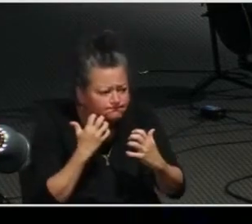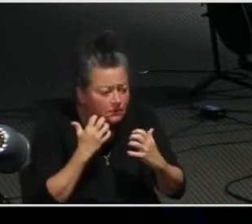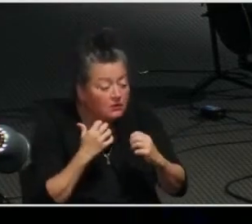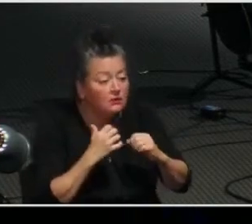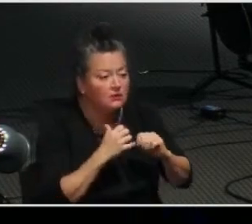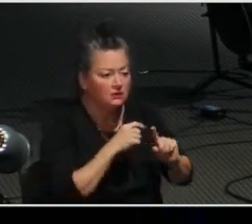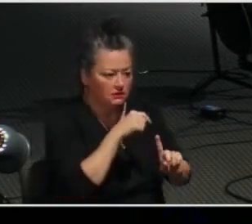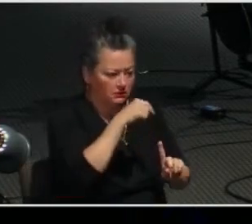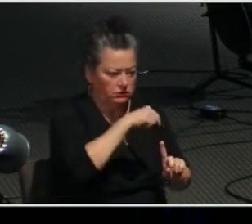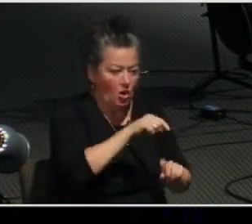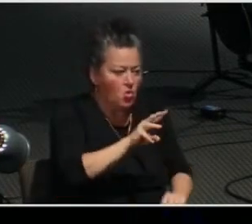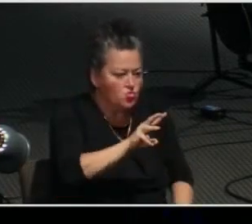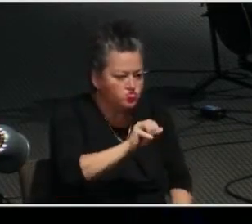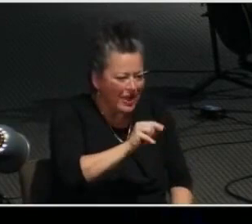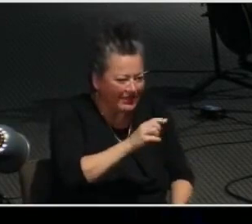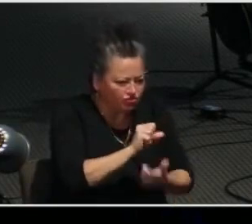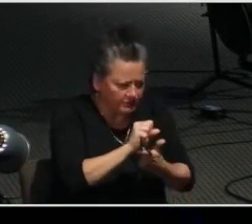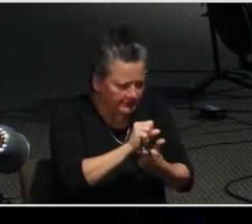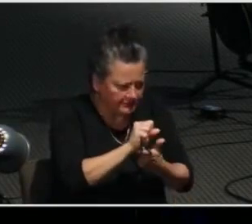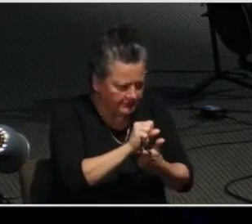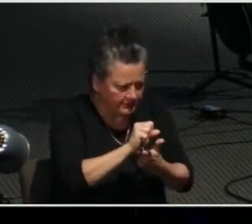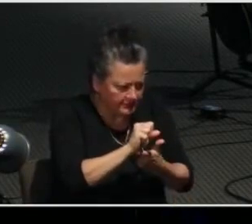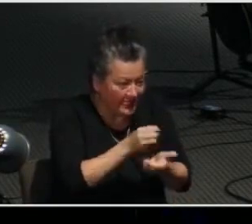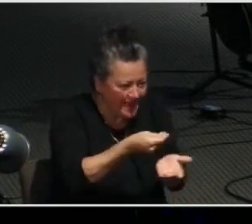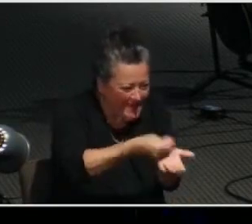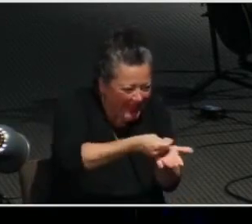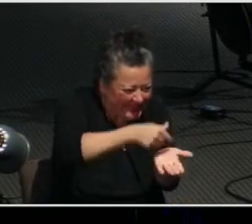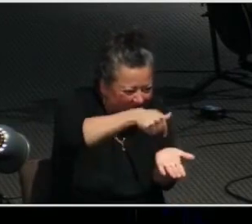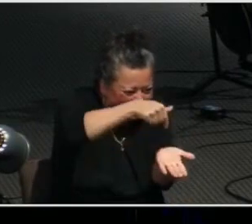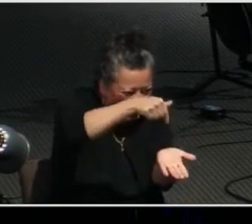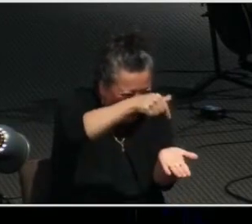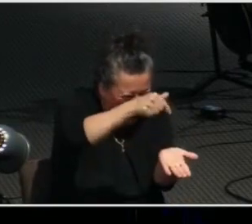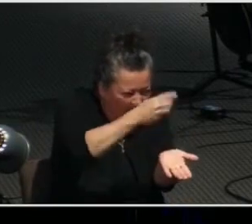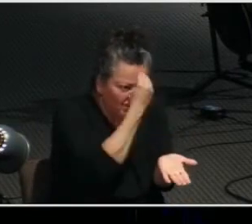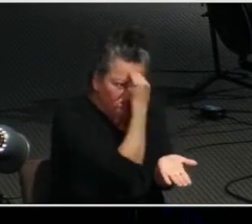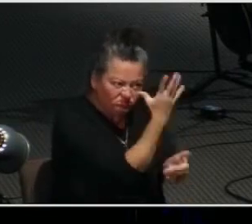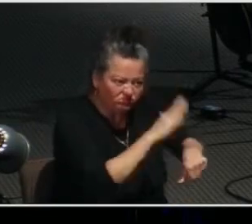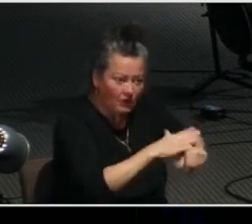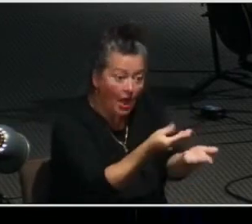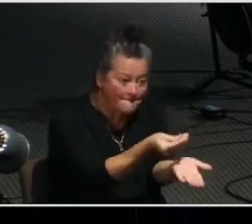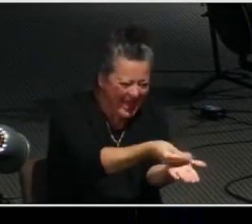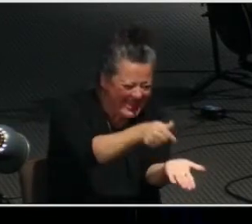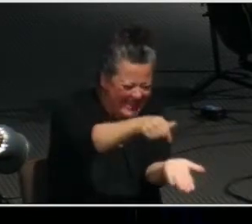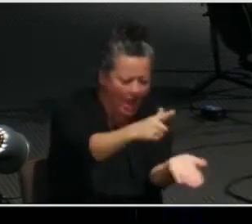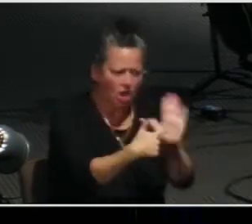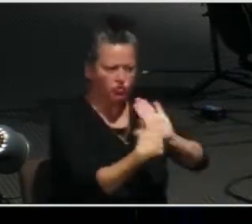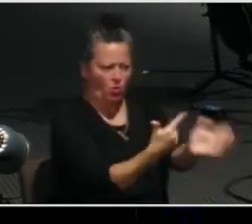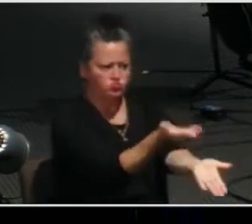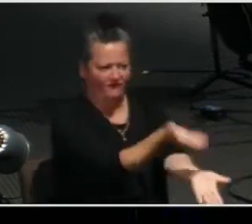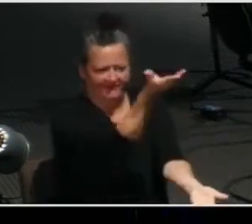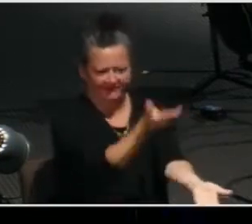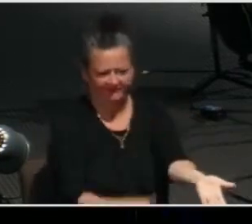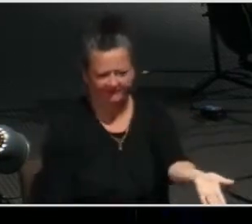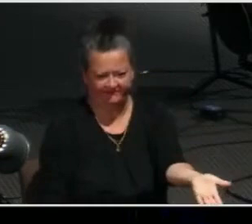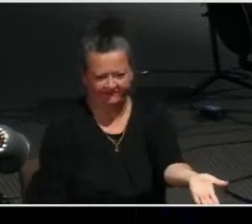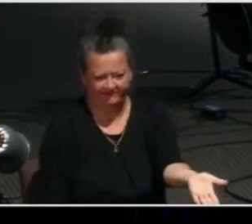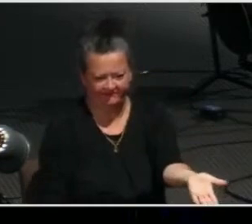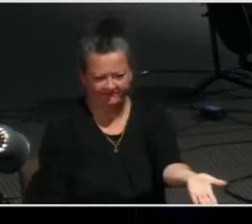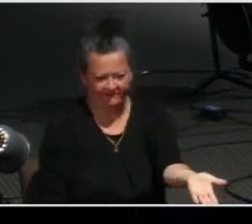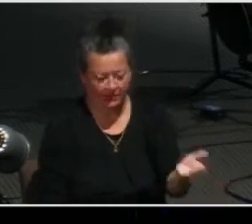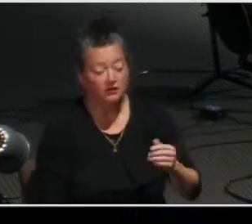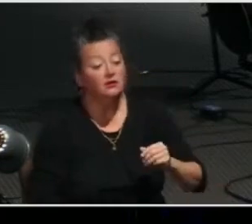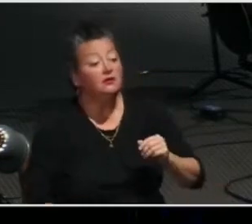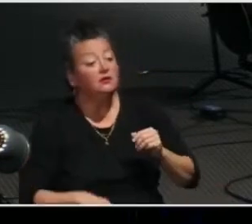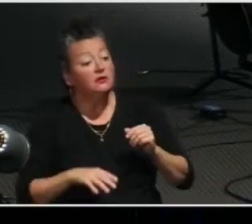wages. The wages are crying out. So James is portraying that